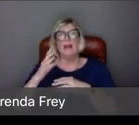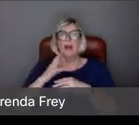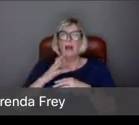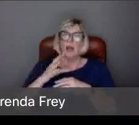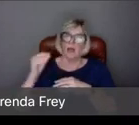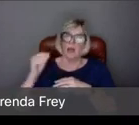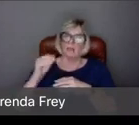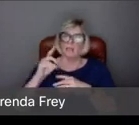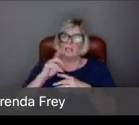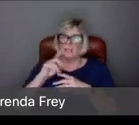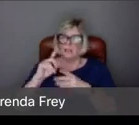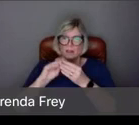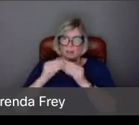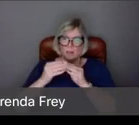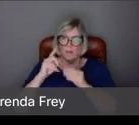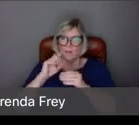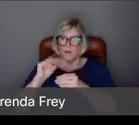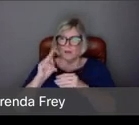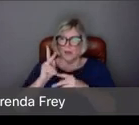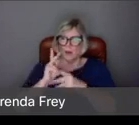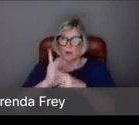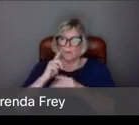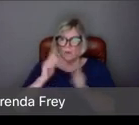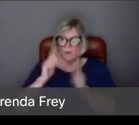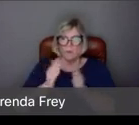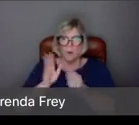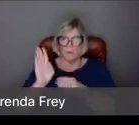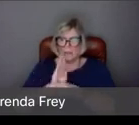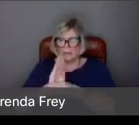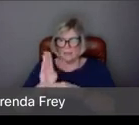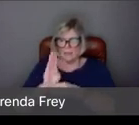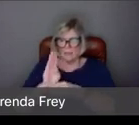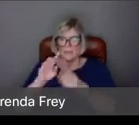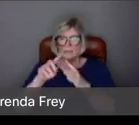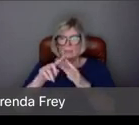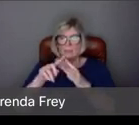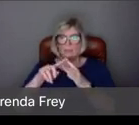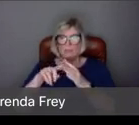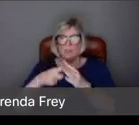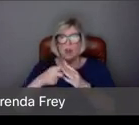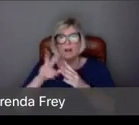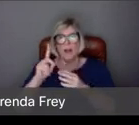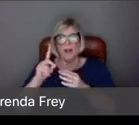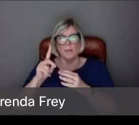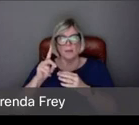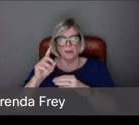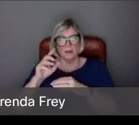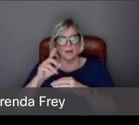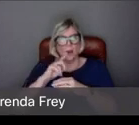is the numbers for bank loans for small businesses small business startups, are they going